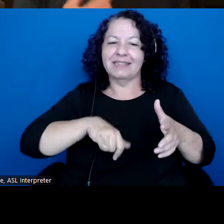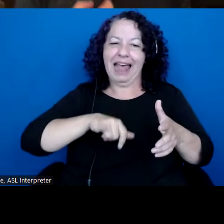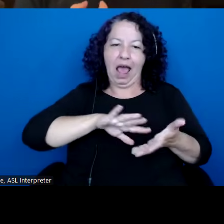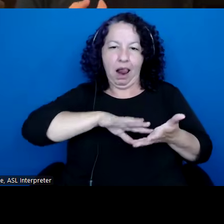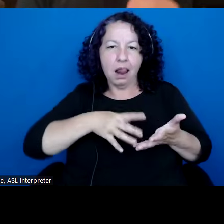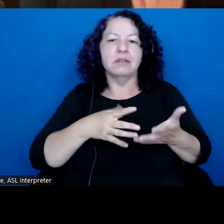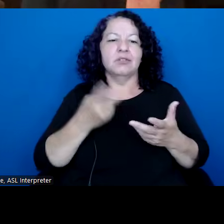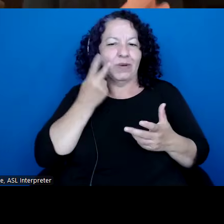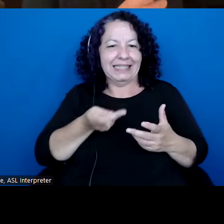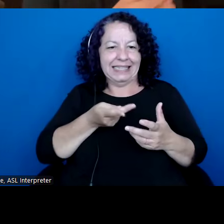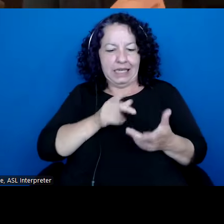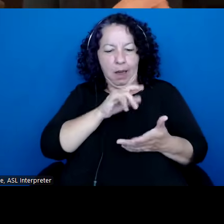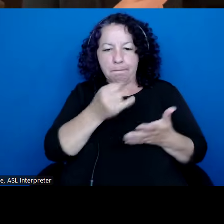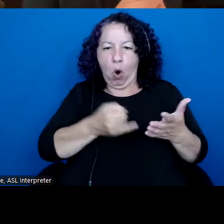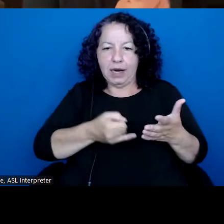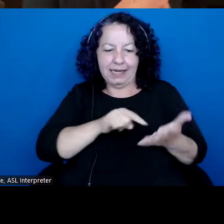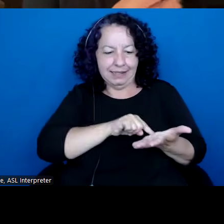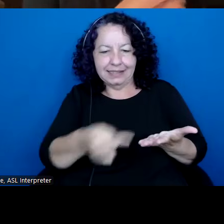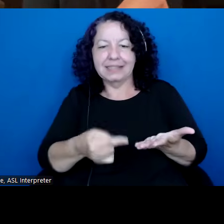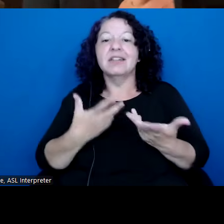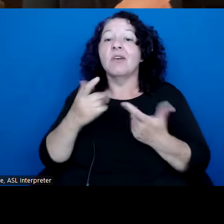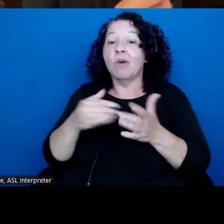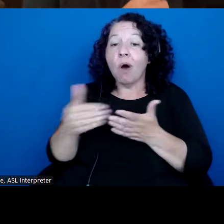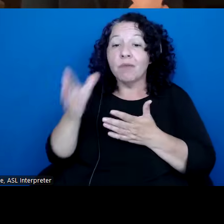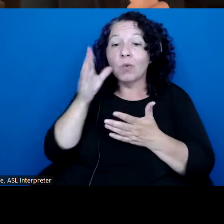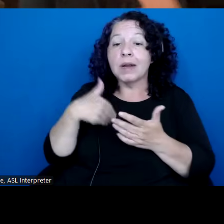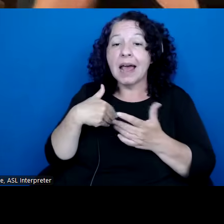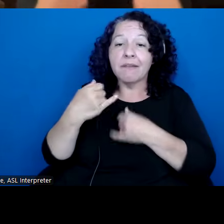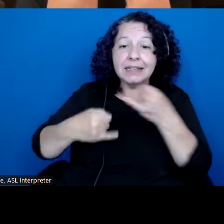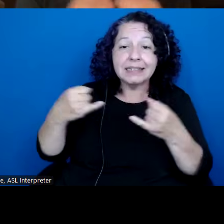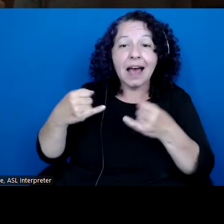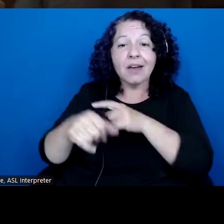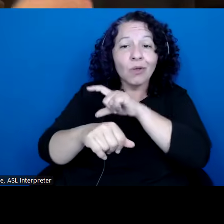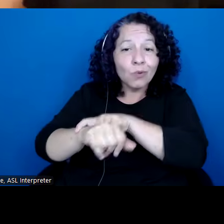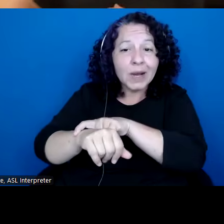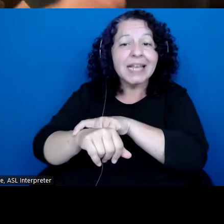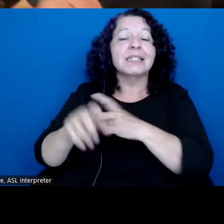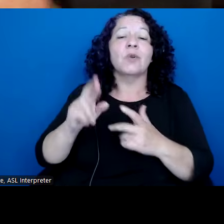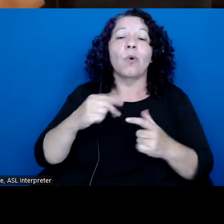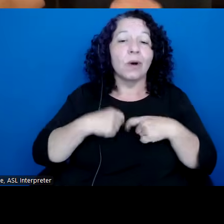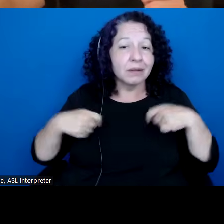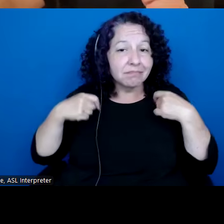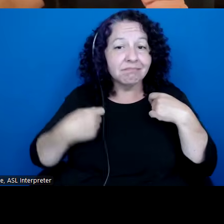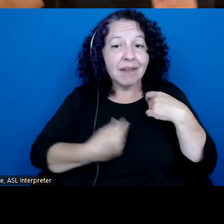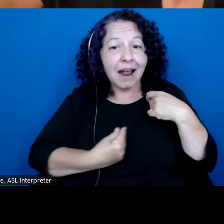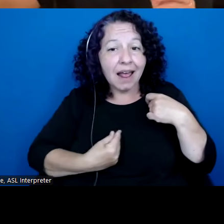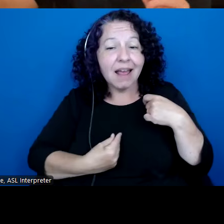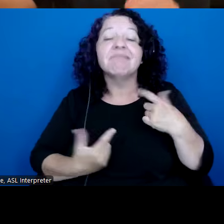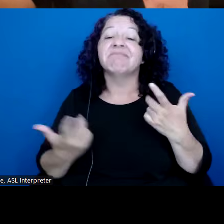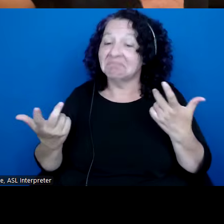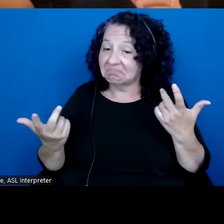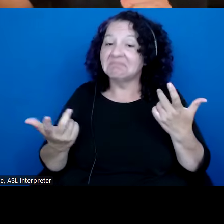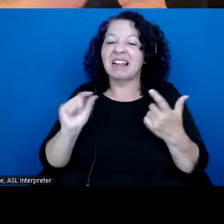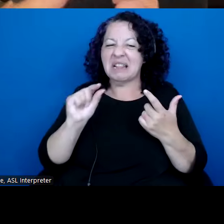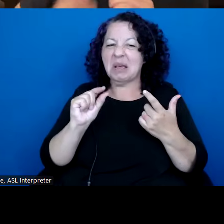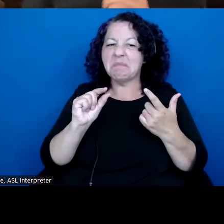they would often have it either tied around on a cord around their wrist or around their neck. So for a little bit of context